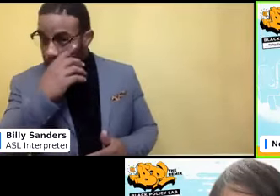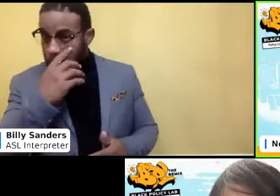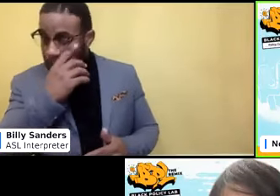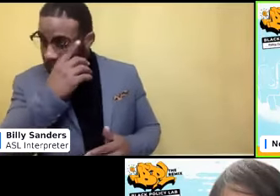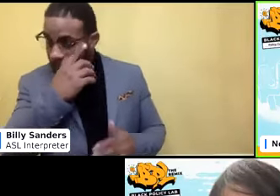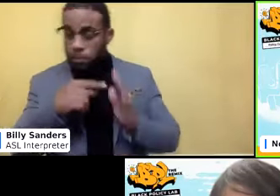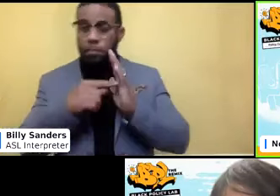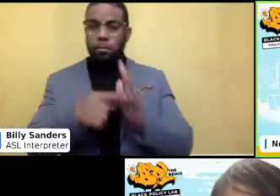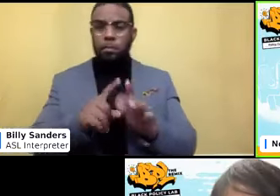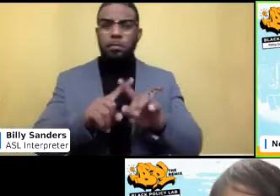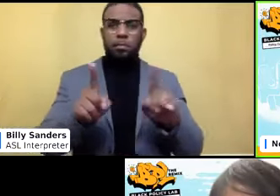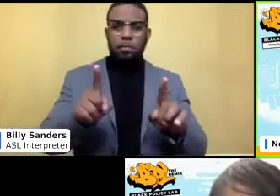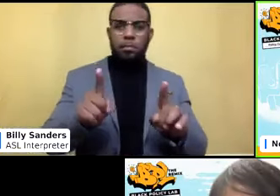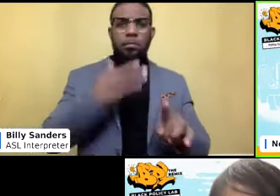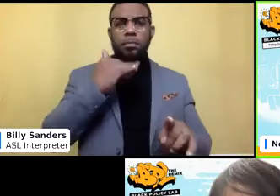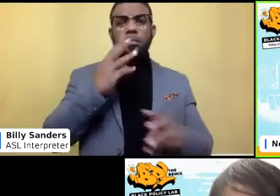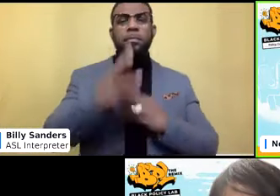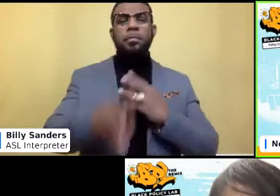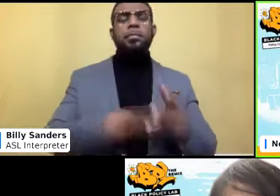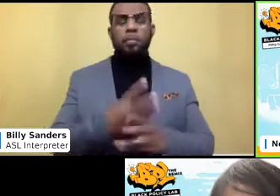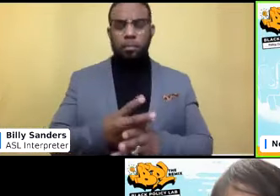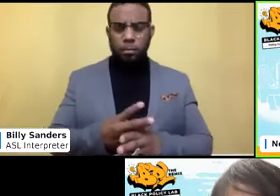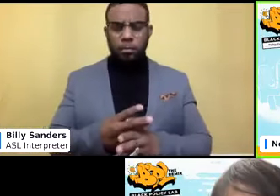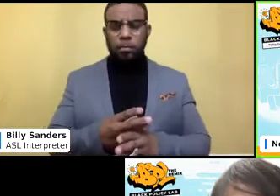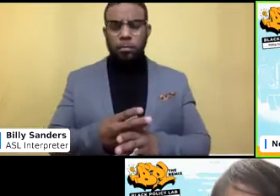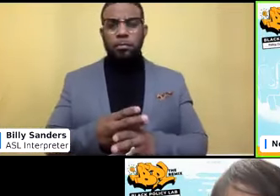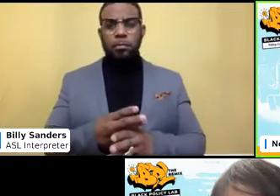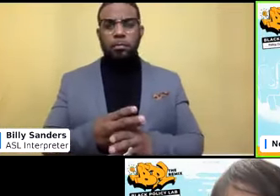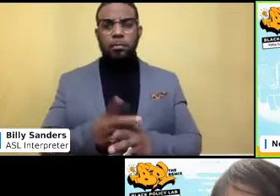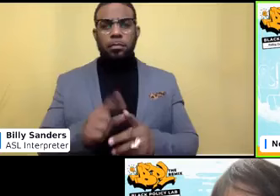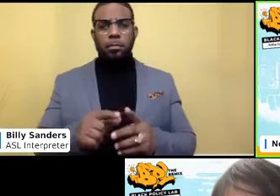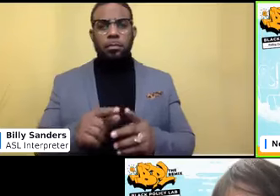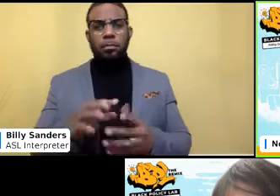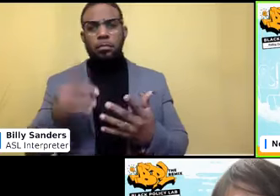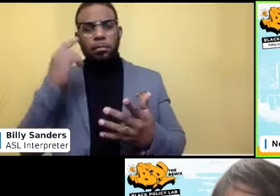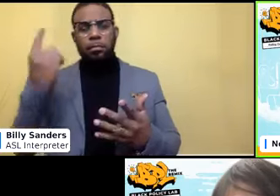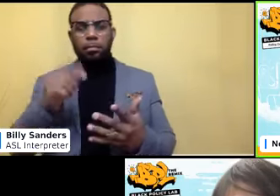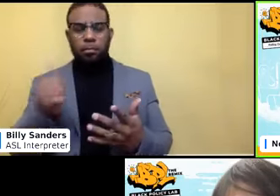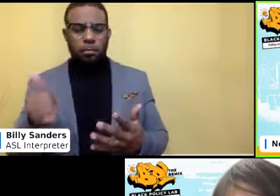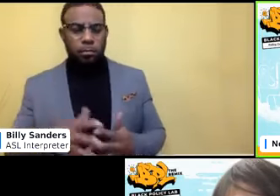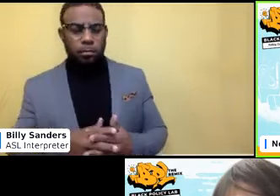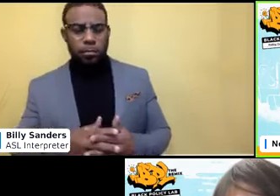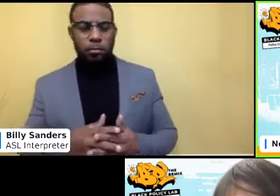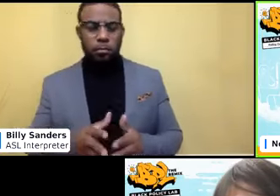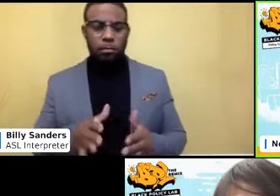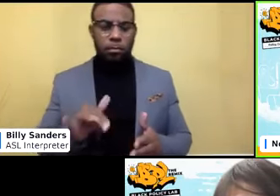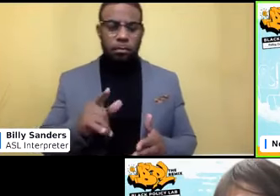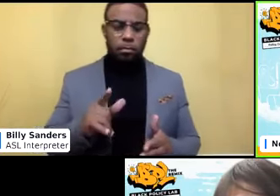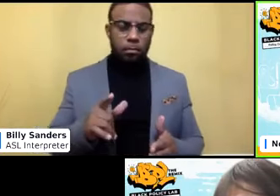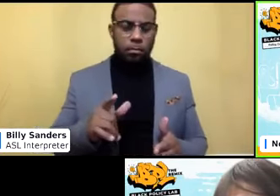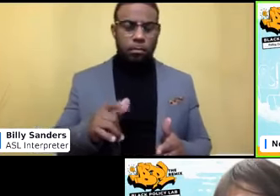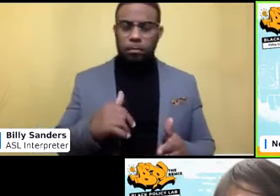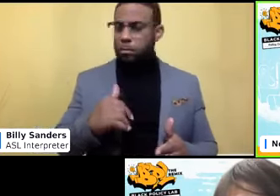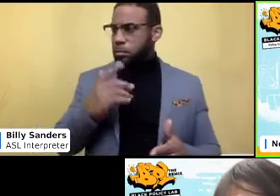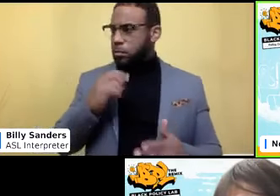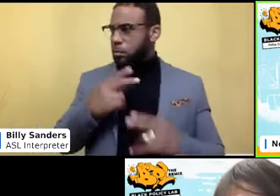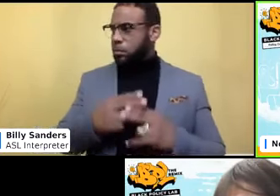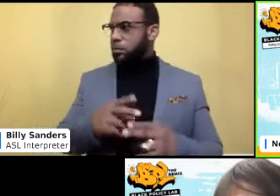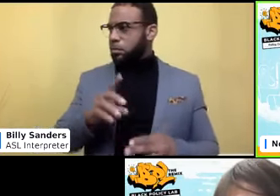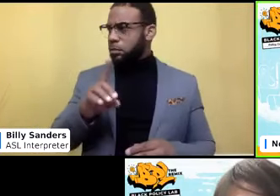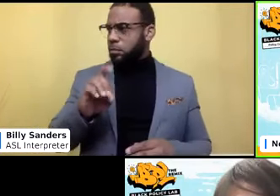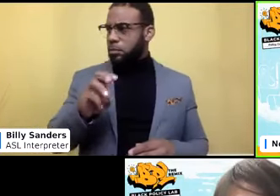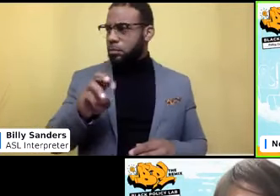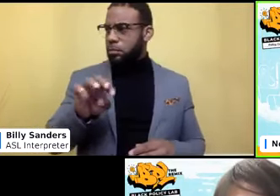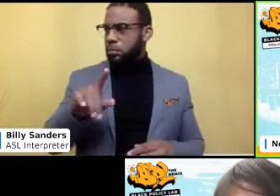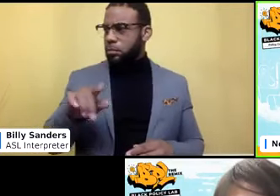show them a better world, and to opt for something else. In a way, it's what I don't know how I would call it, demoralizing